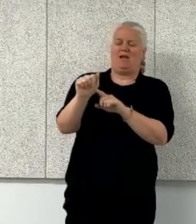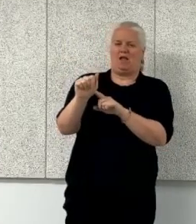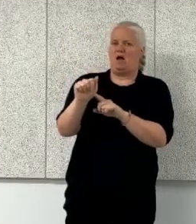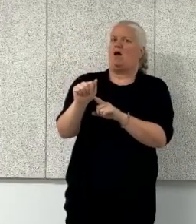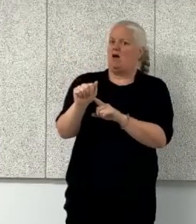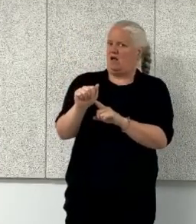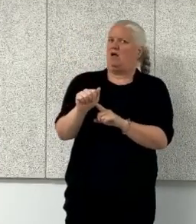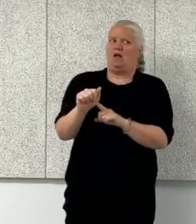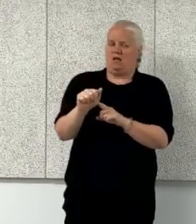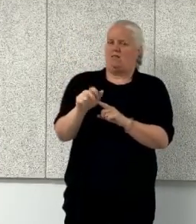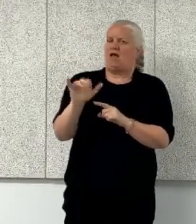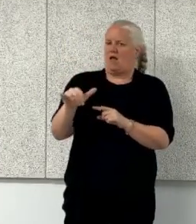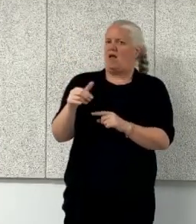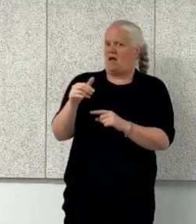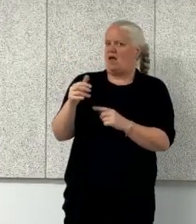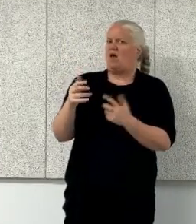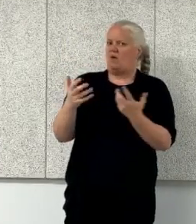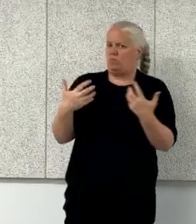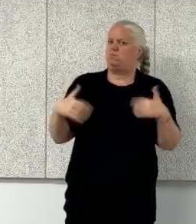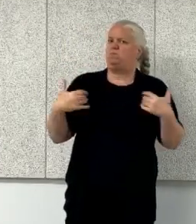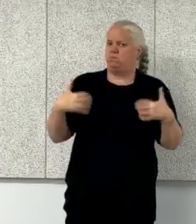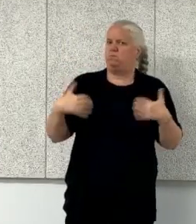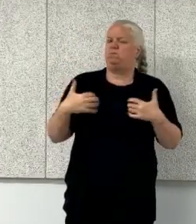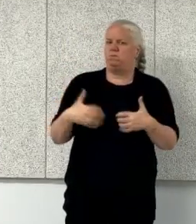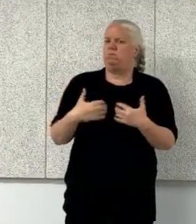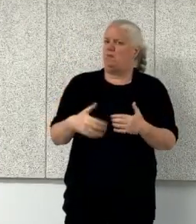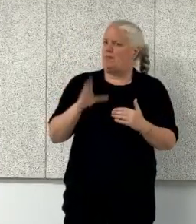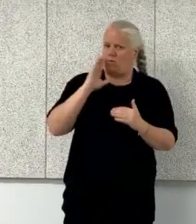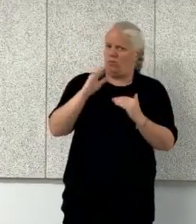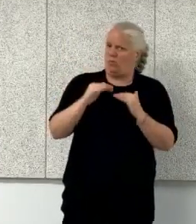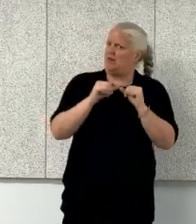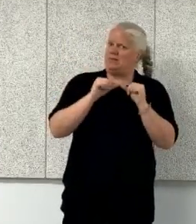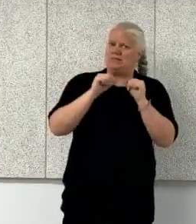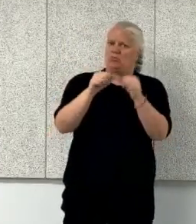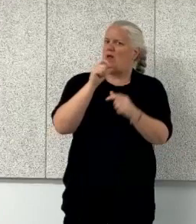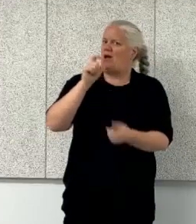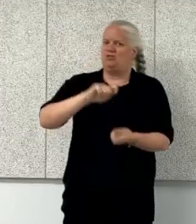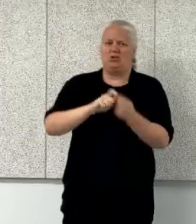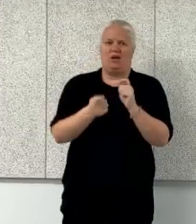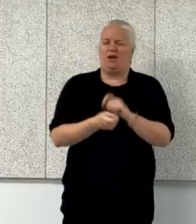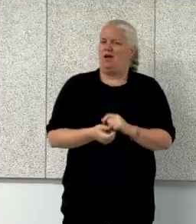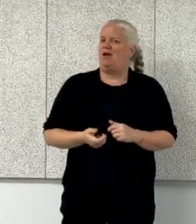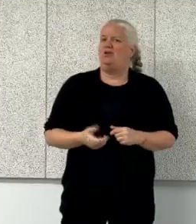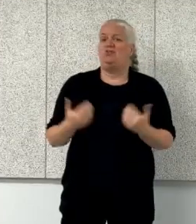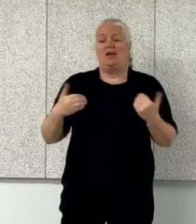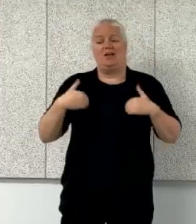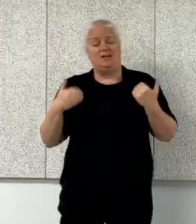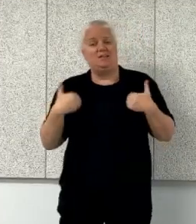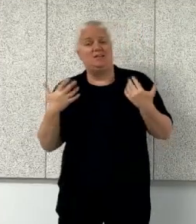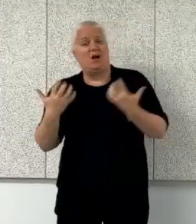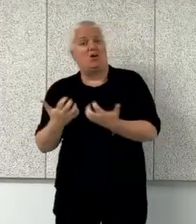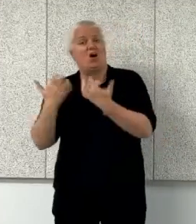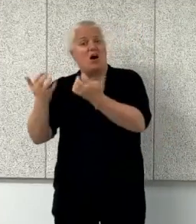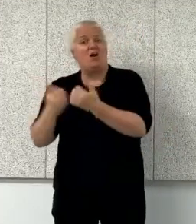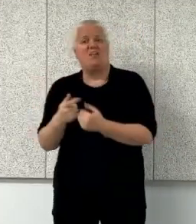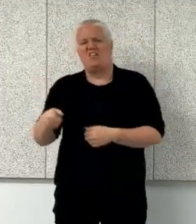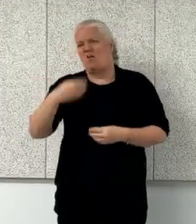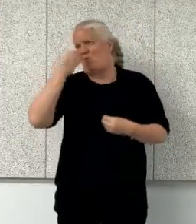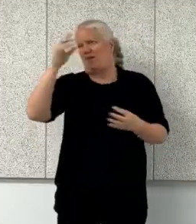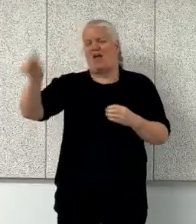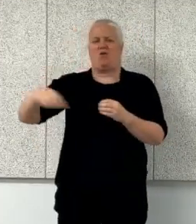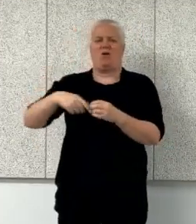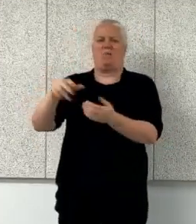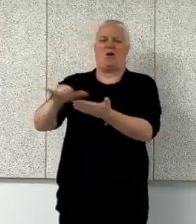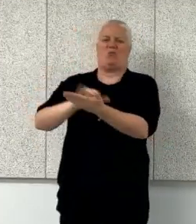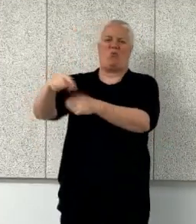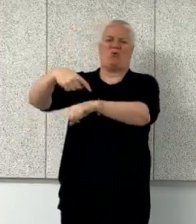not going to change. So very much so, like to your point, that younger audiences, if that's who we're looking for, they don't care at all what the New York